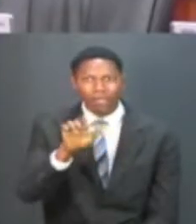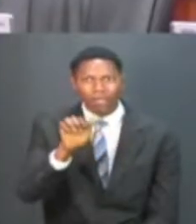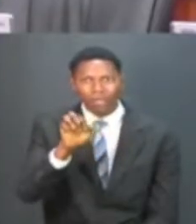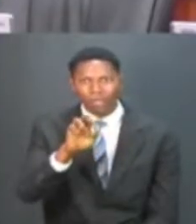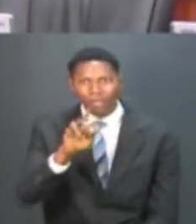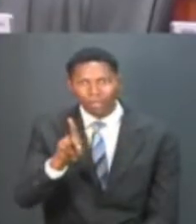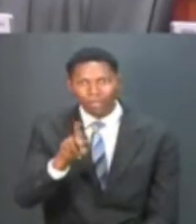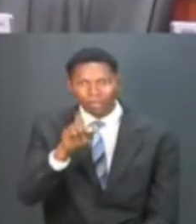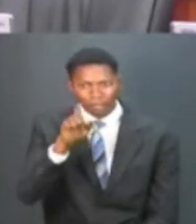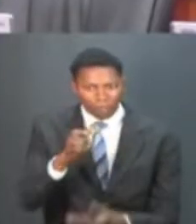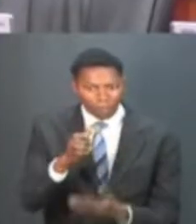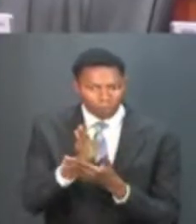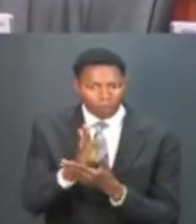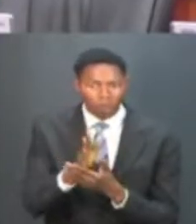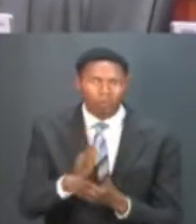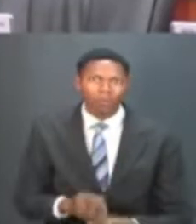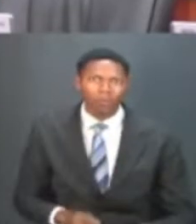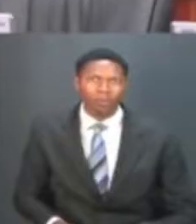correct accordingly. Thank you.